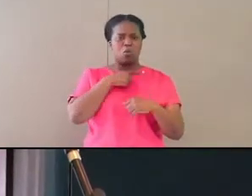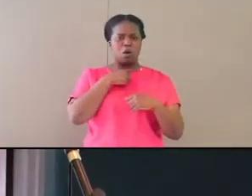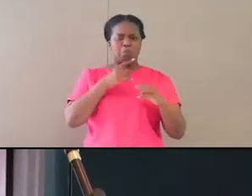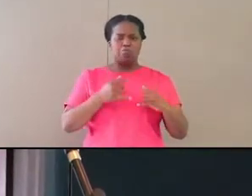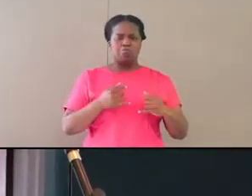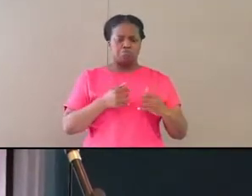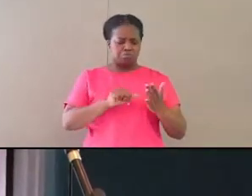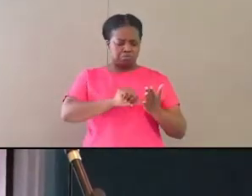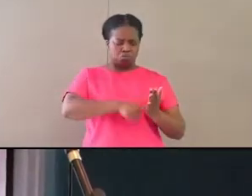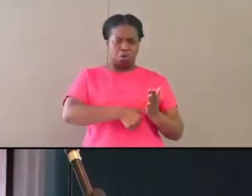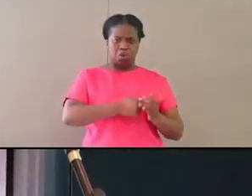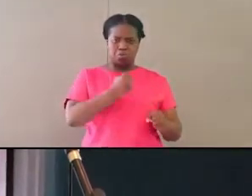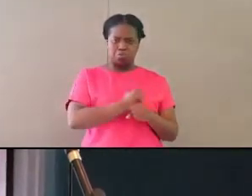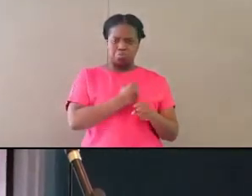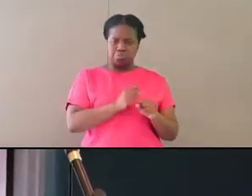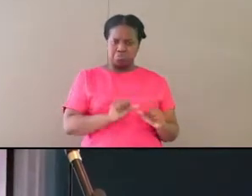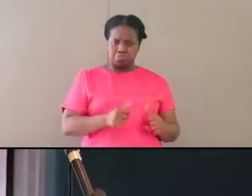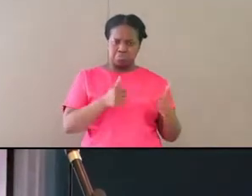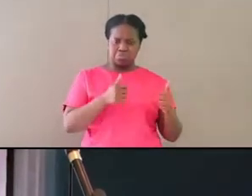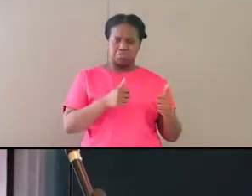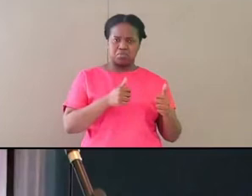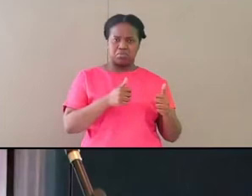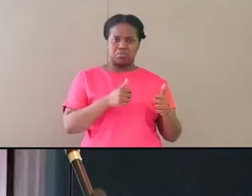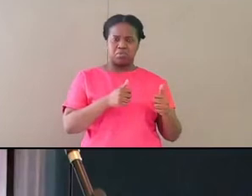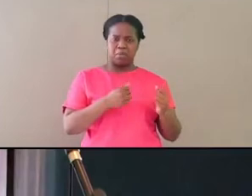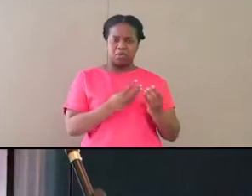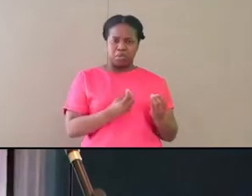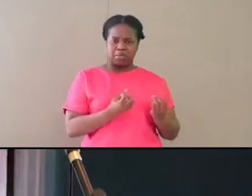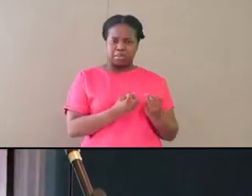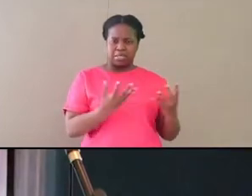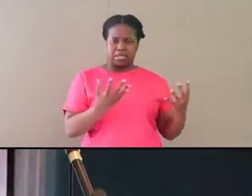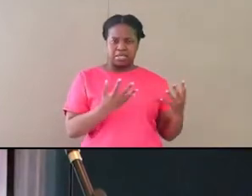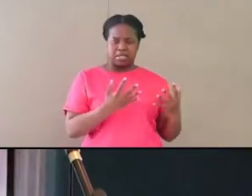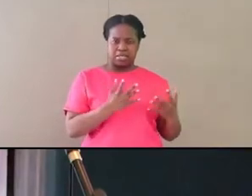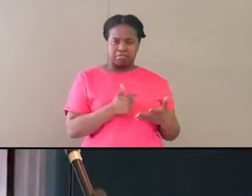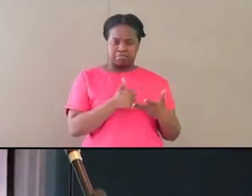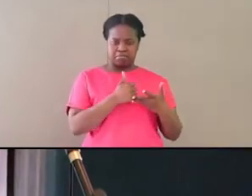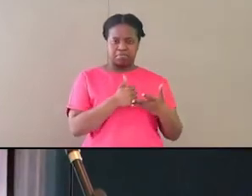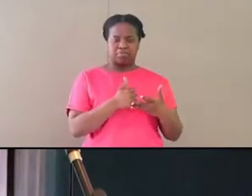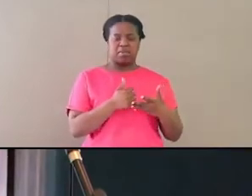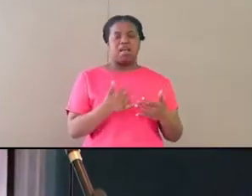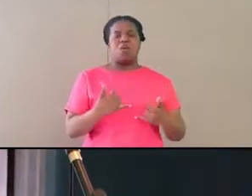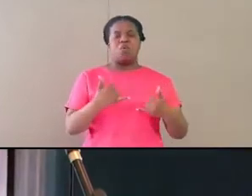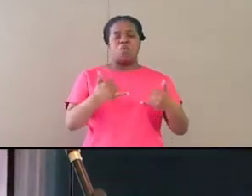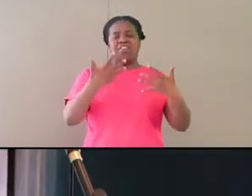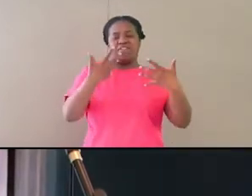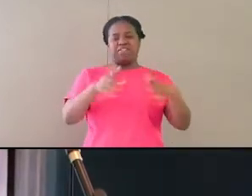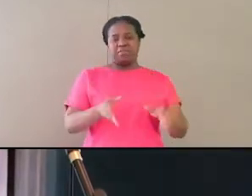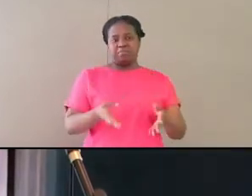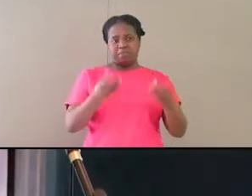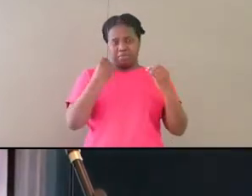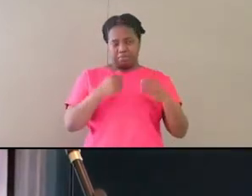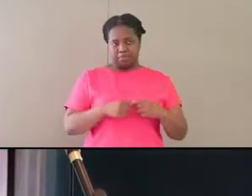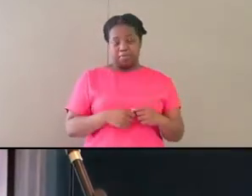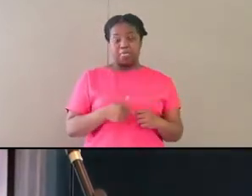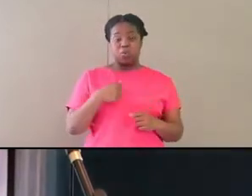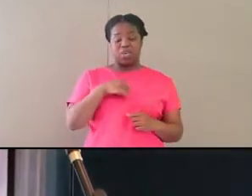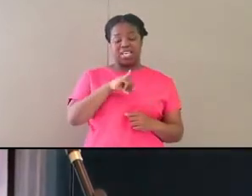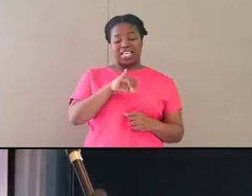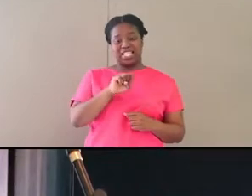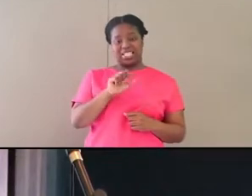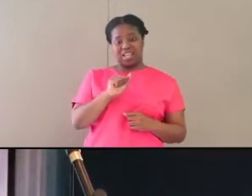of the social grants and we as the ISA